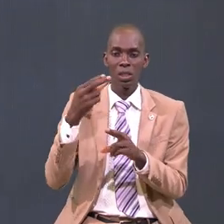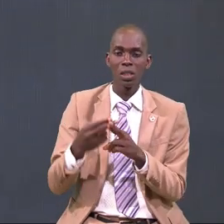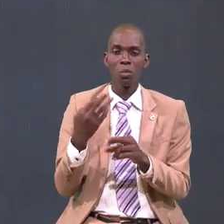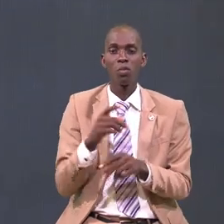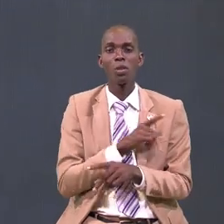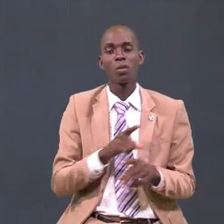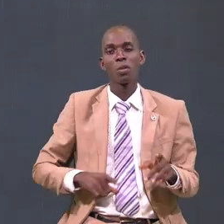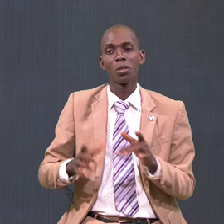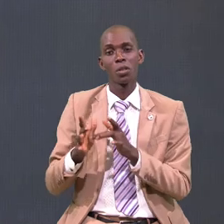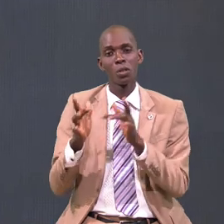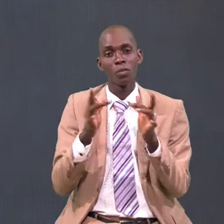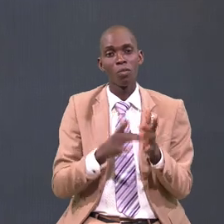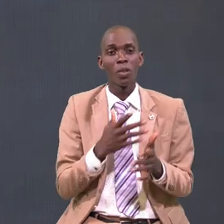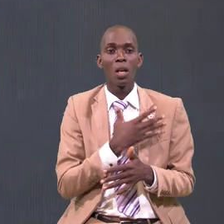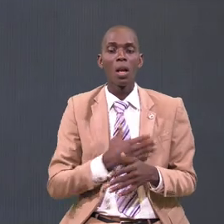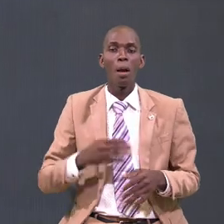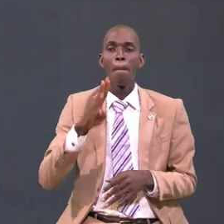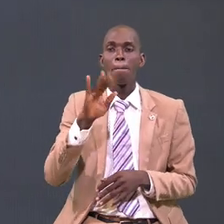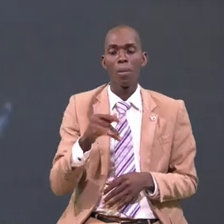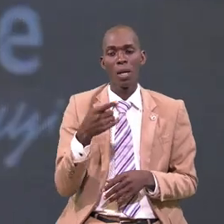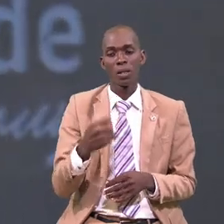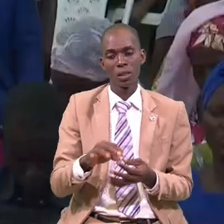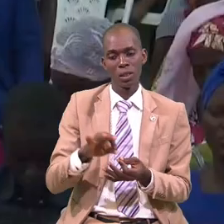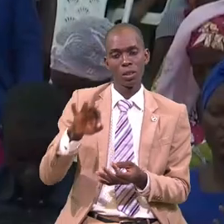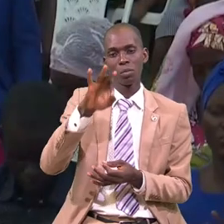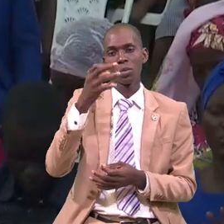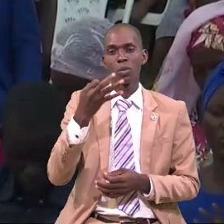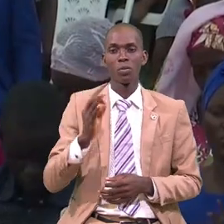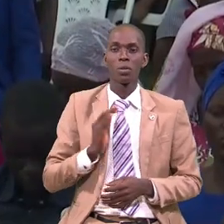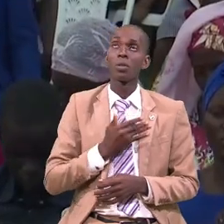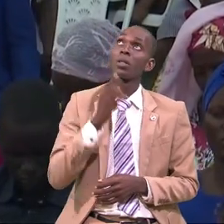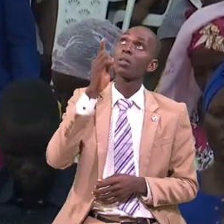Jesus and by the Spirit of our God.